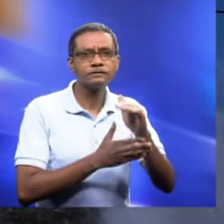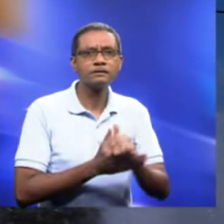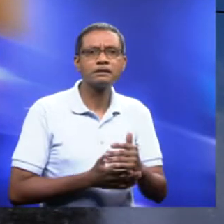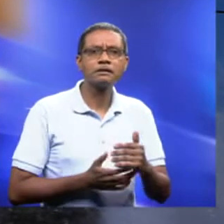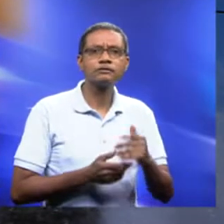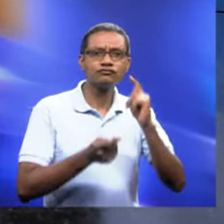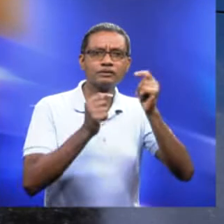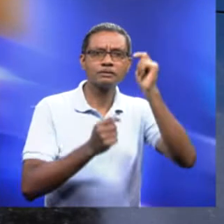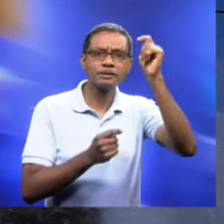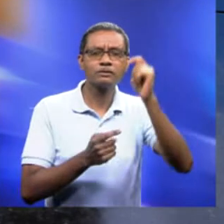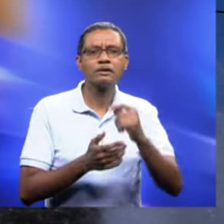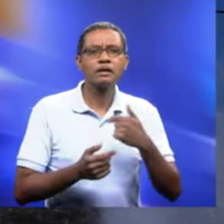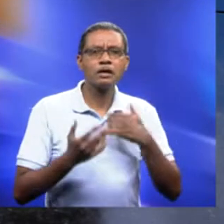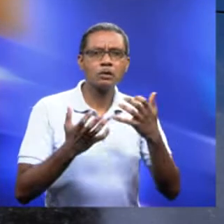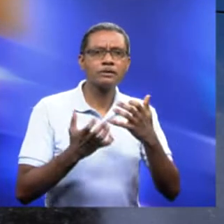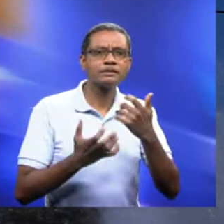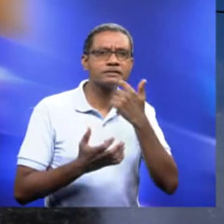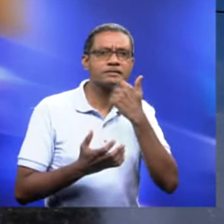say that